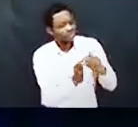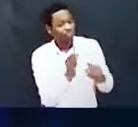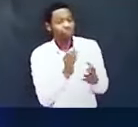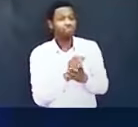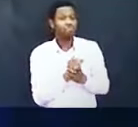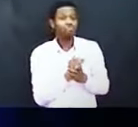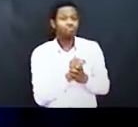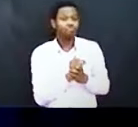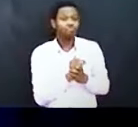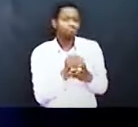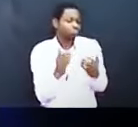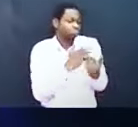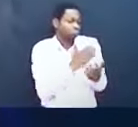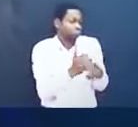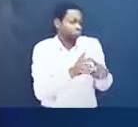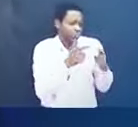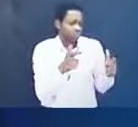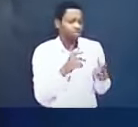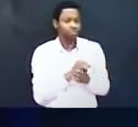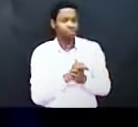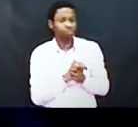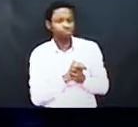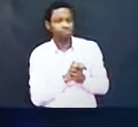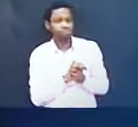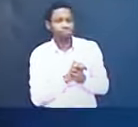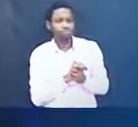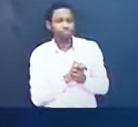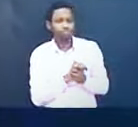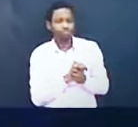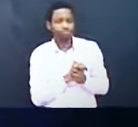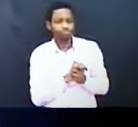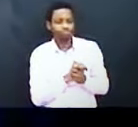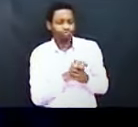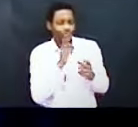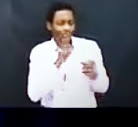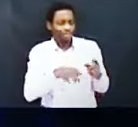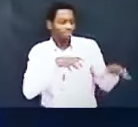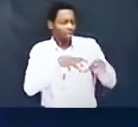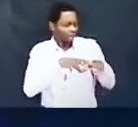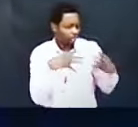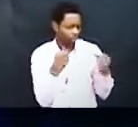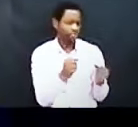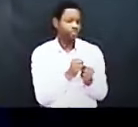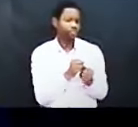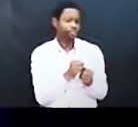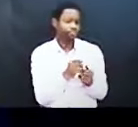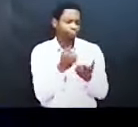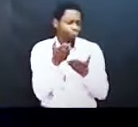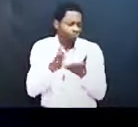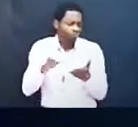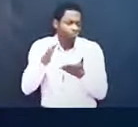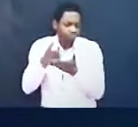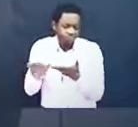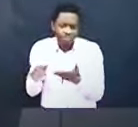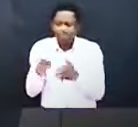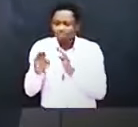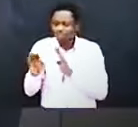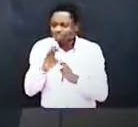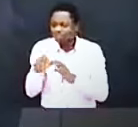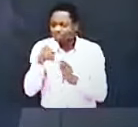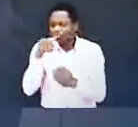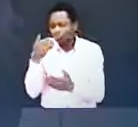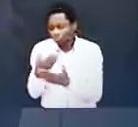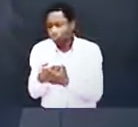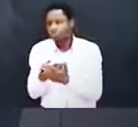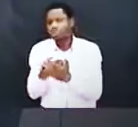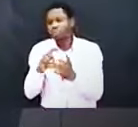however great it is. Let us carry ourselves well and avoid unseemly behavior